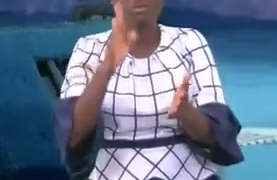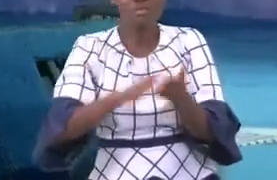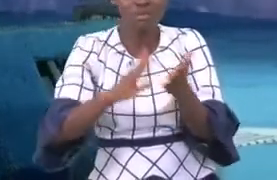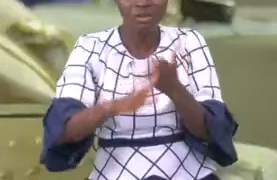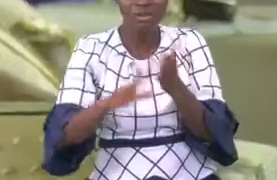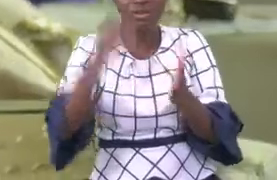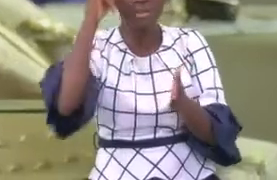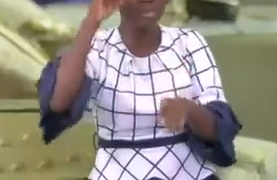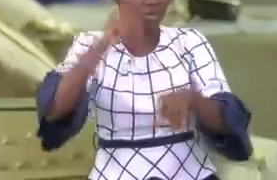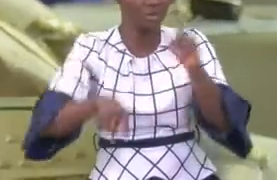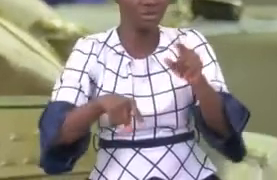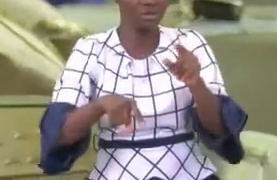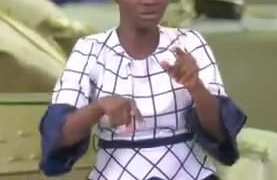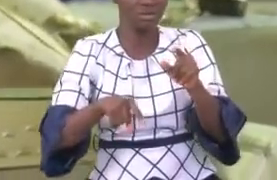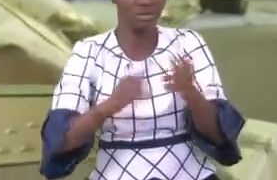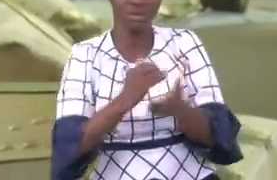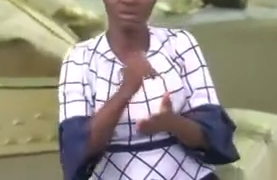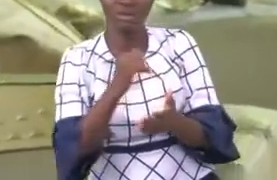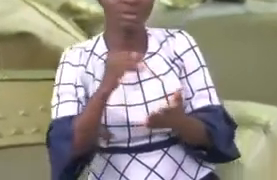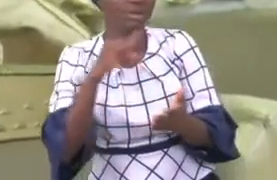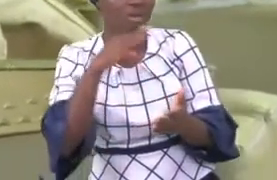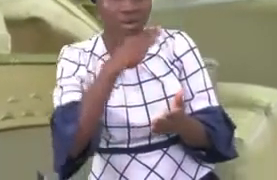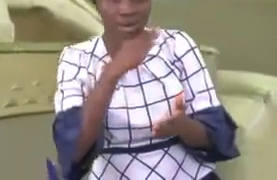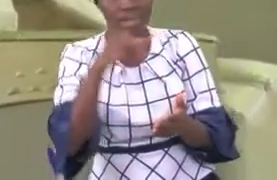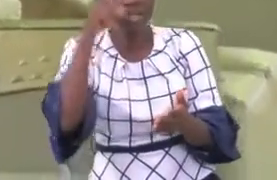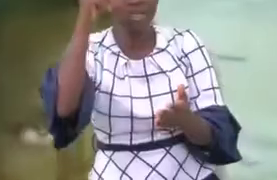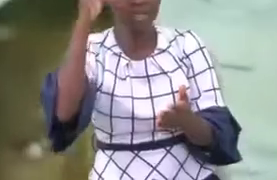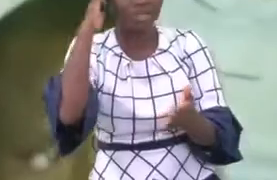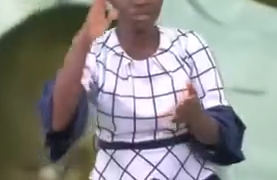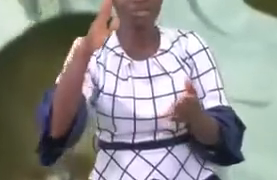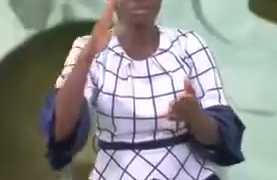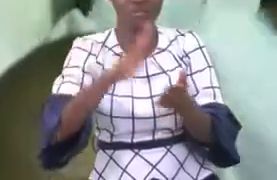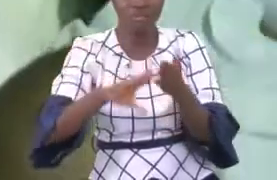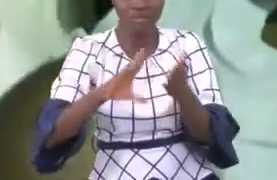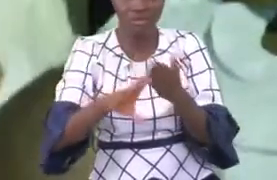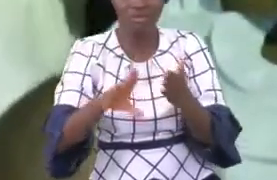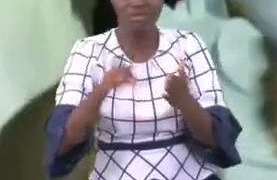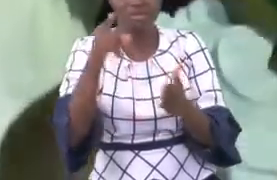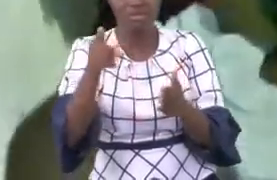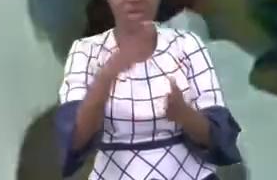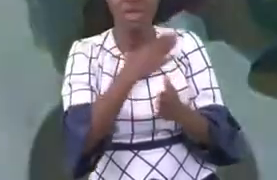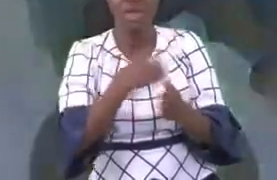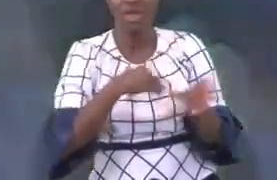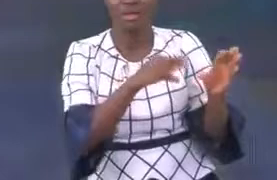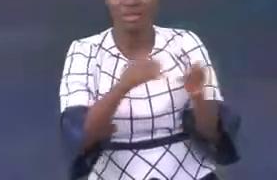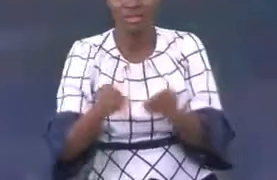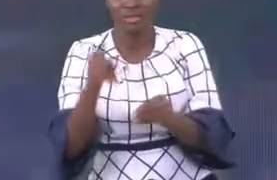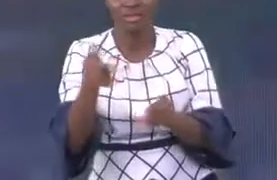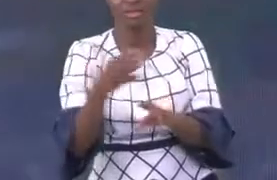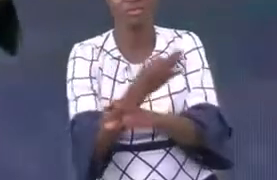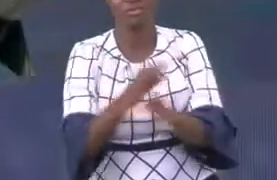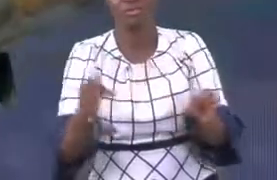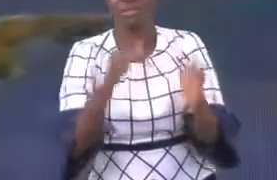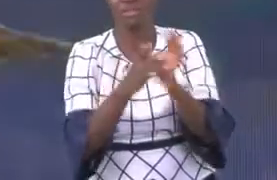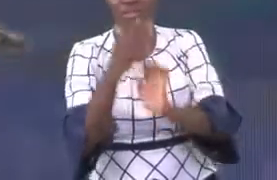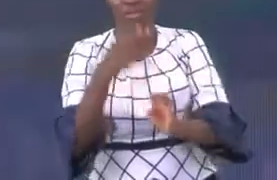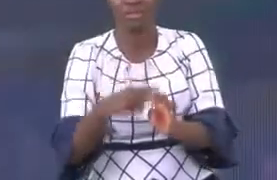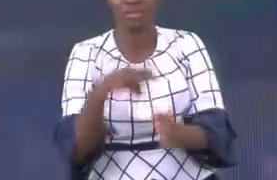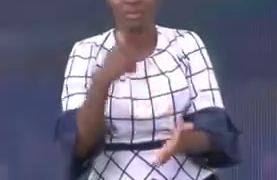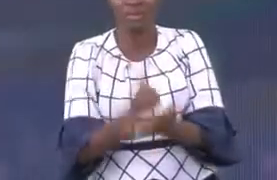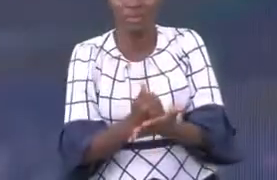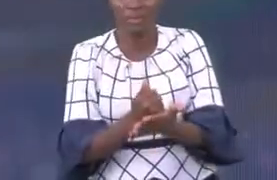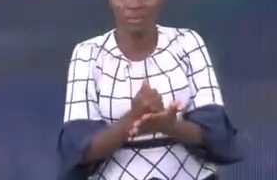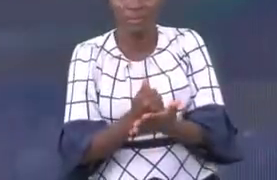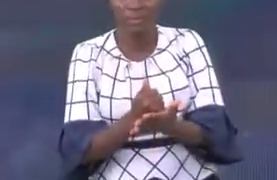free tonight. I was waiting for an amen from Adamawa stage. And as he promised that he's going to bless you